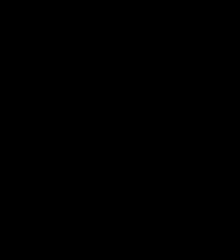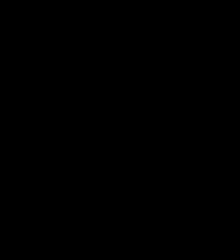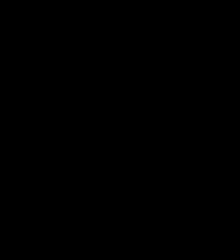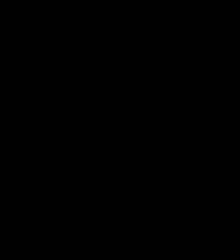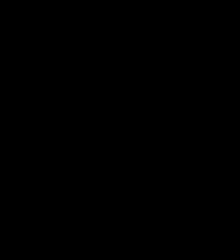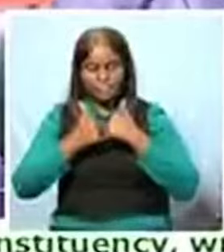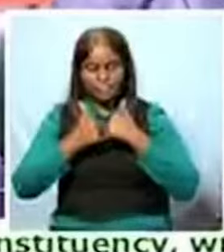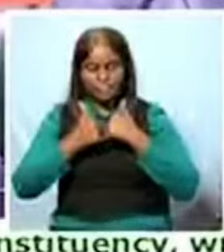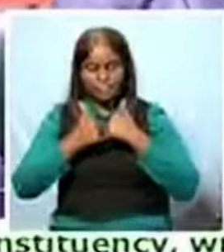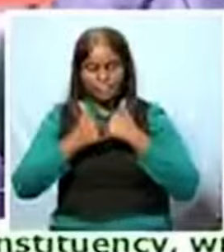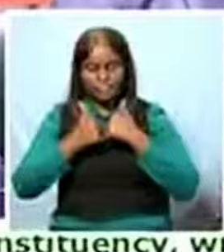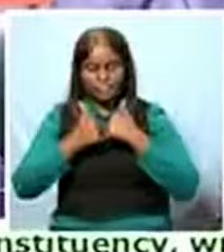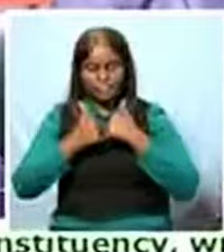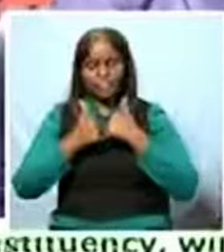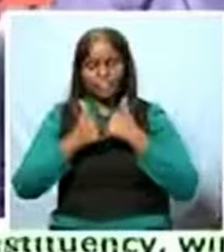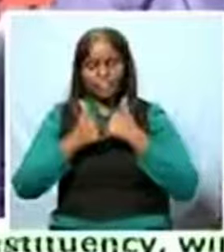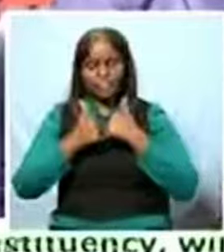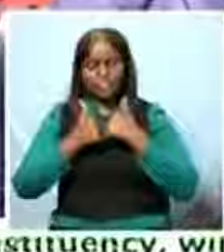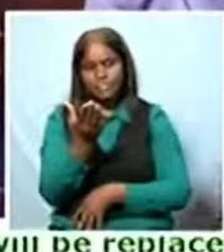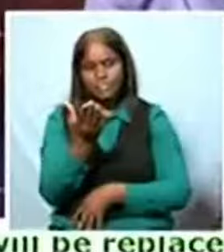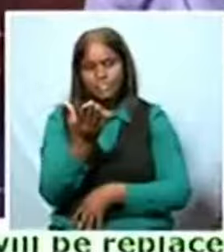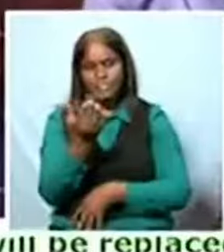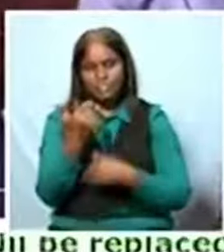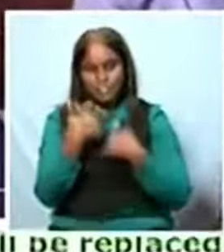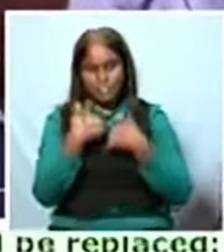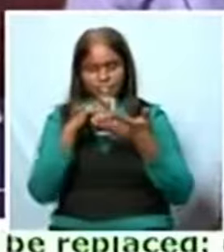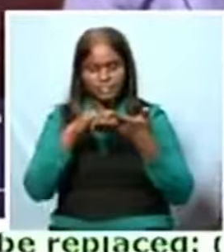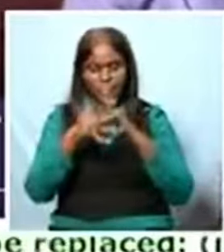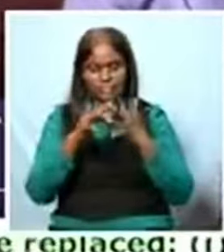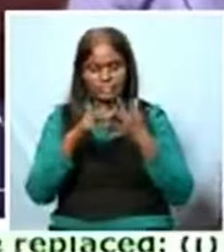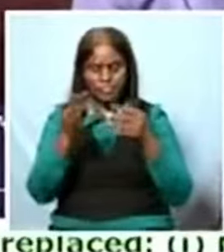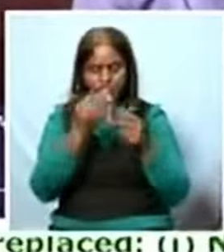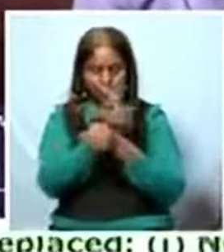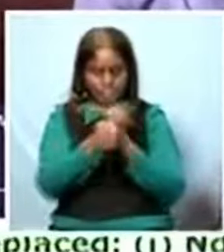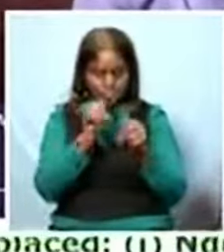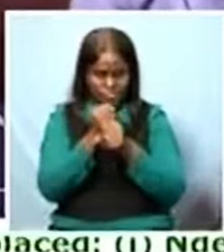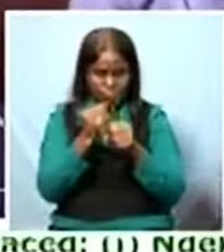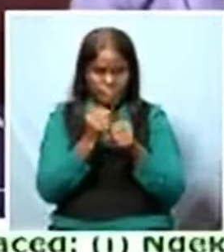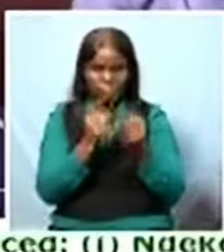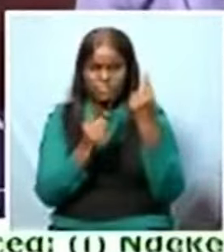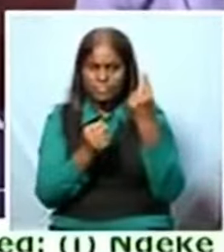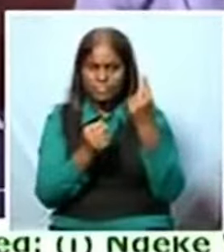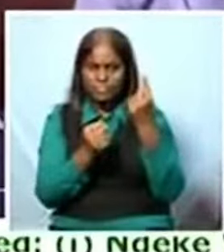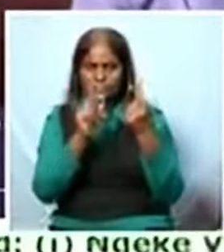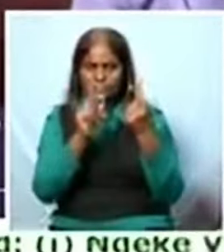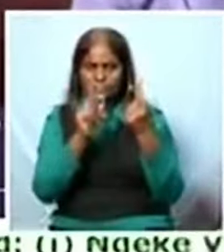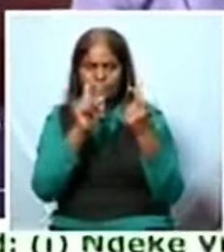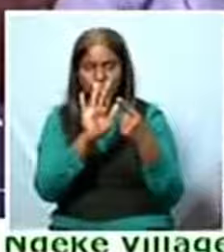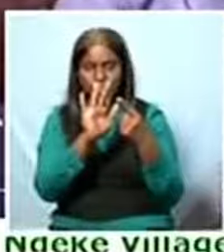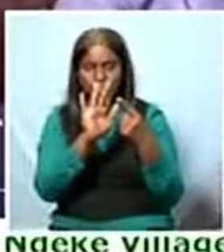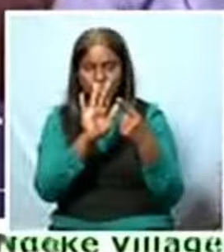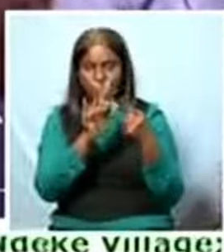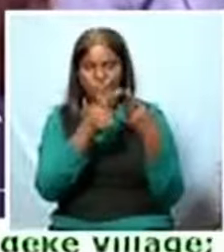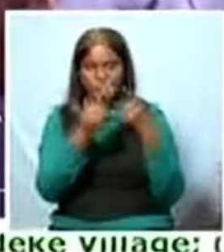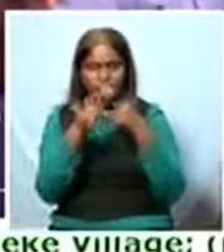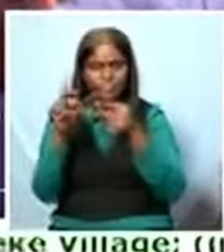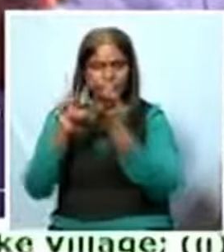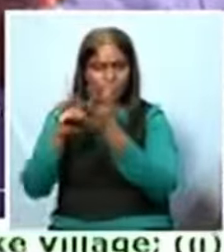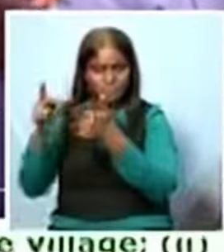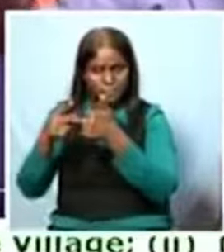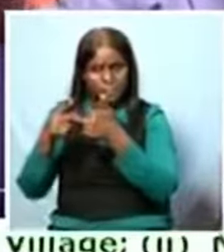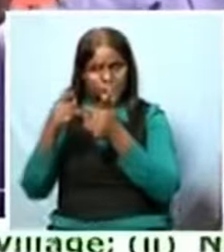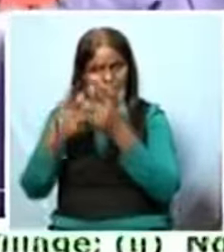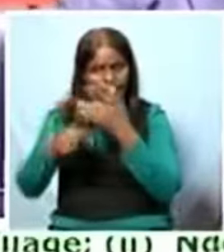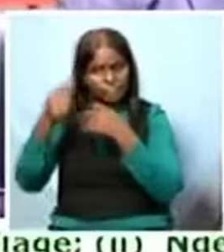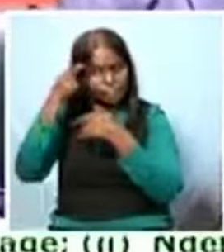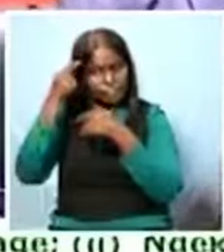come up with a combination of solutions, one from several schemes we have done and we are going